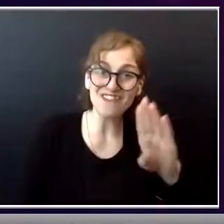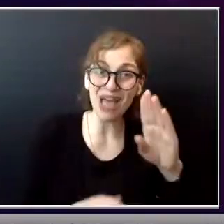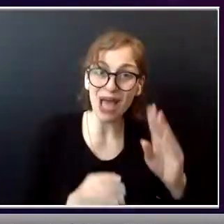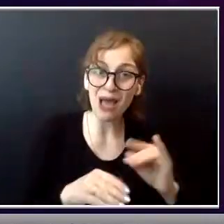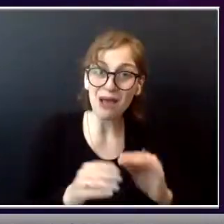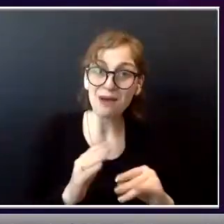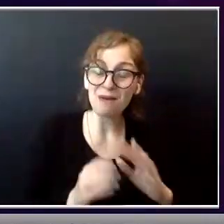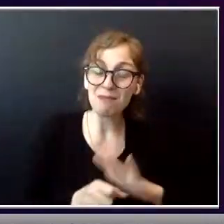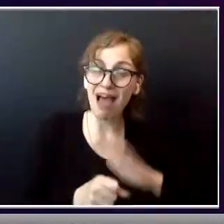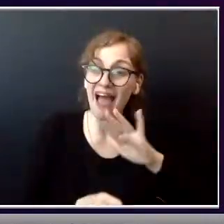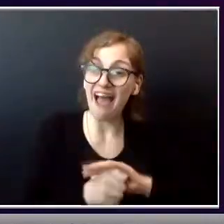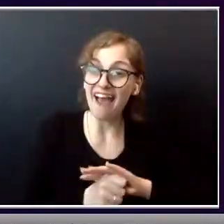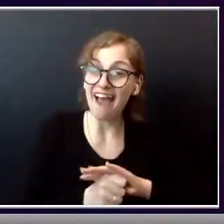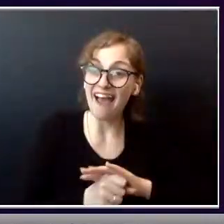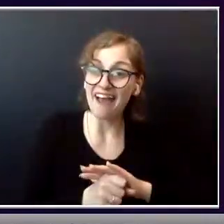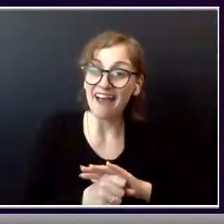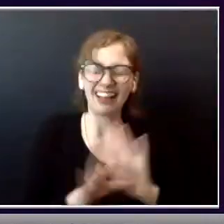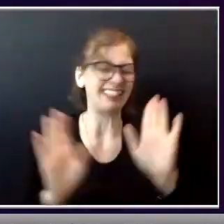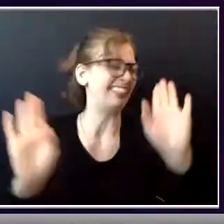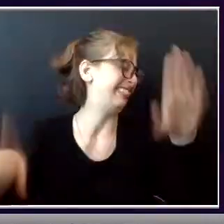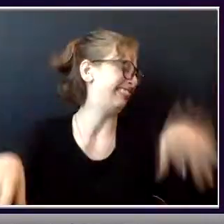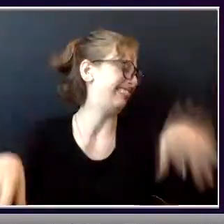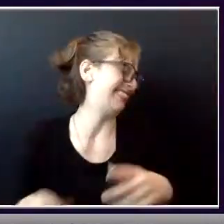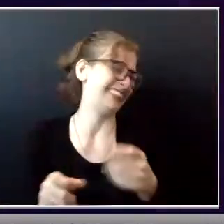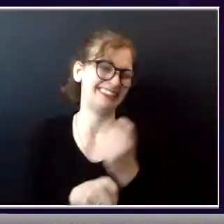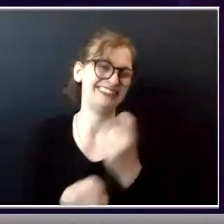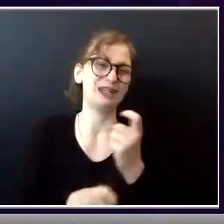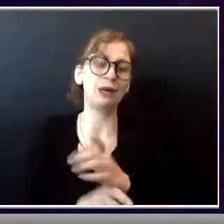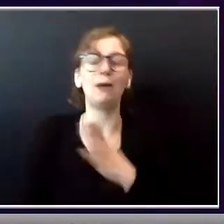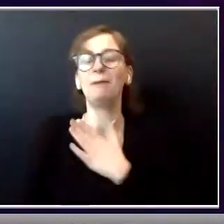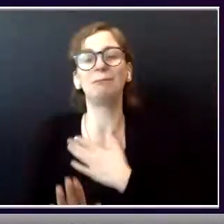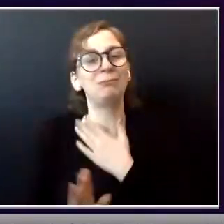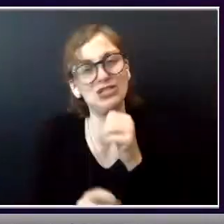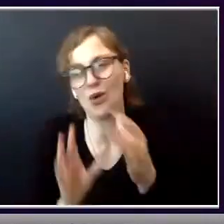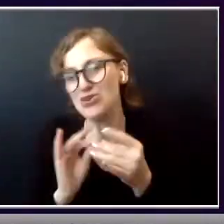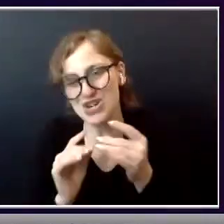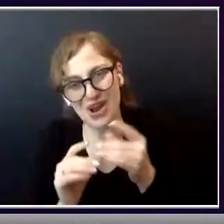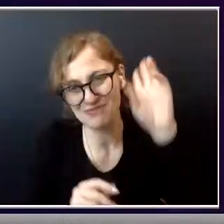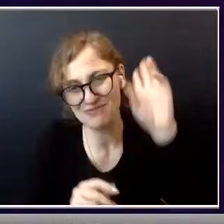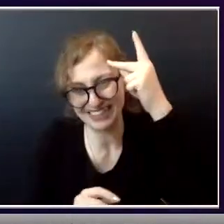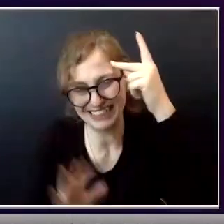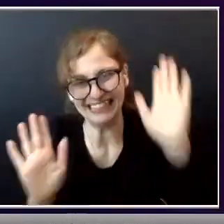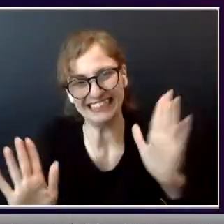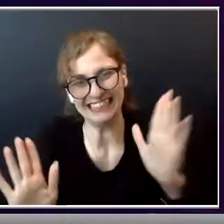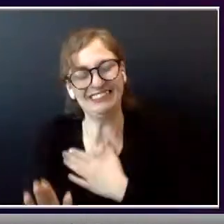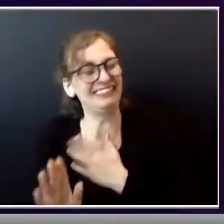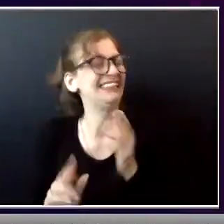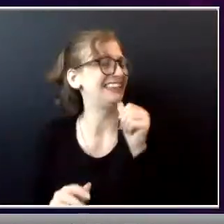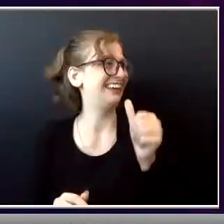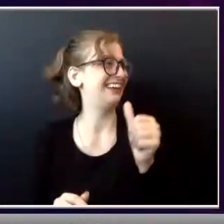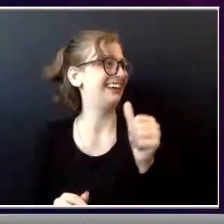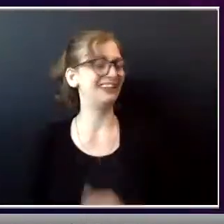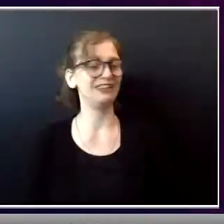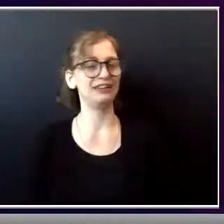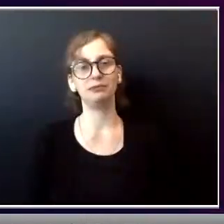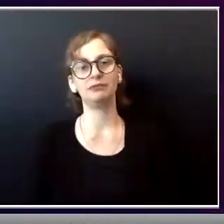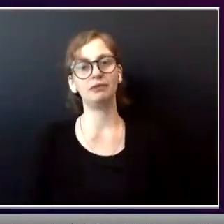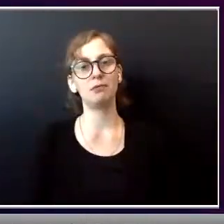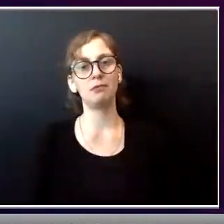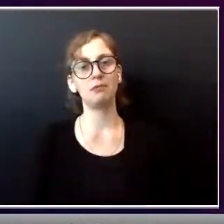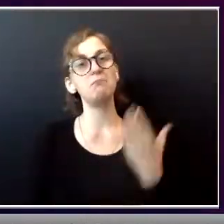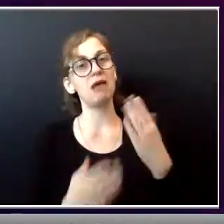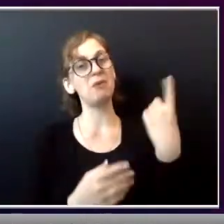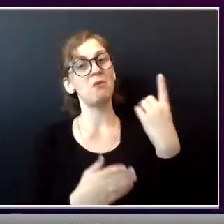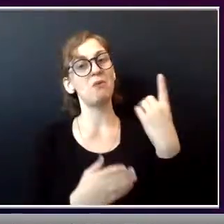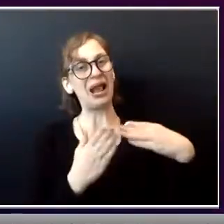I'm kidding. You don't have to talk politics. Please don't. We'll stick to the medicine here. Maybe that's one element of it, but